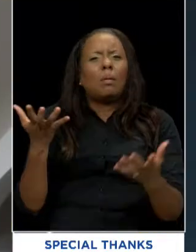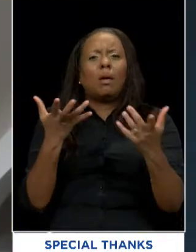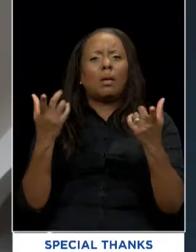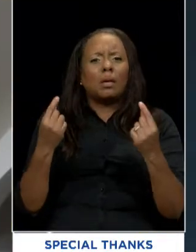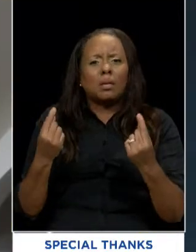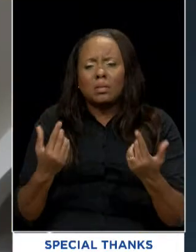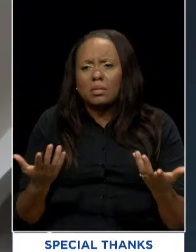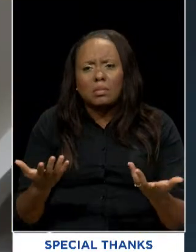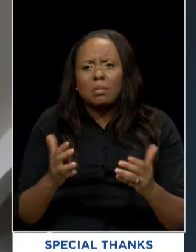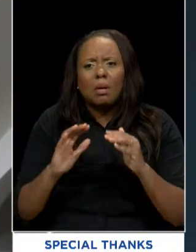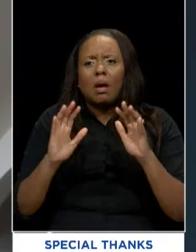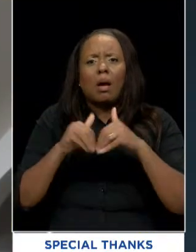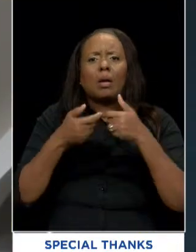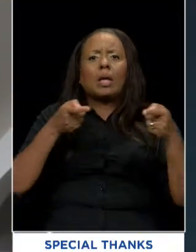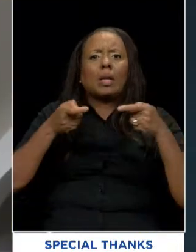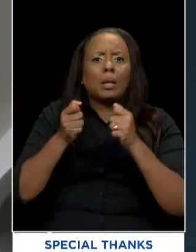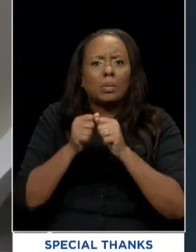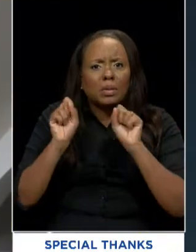this system?